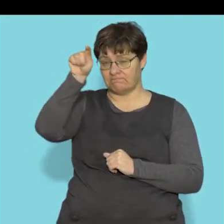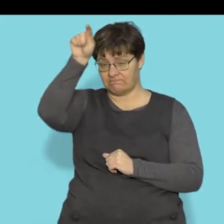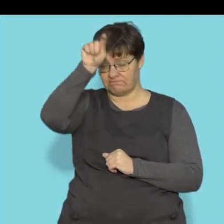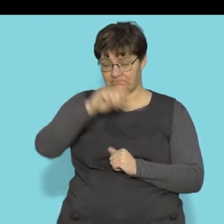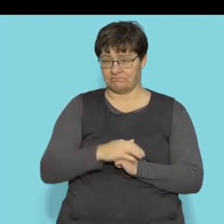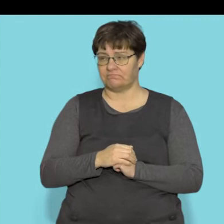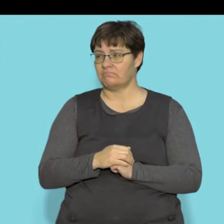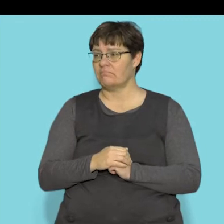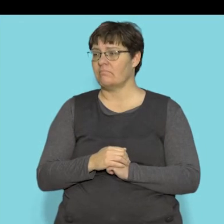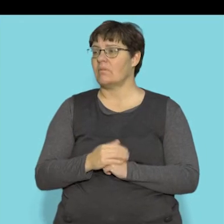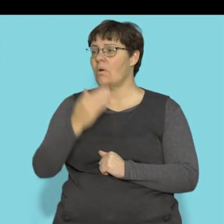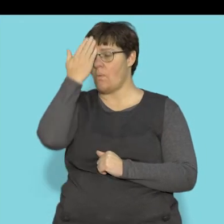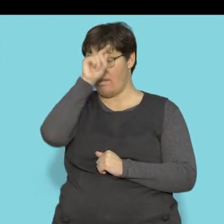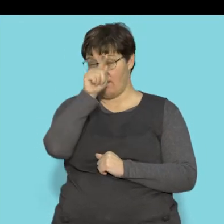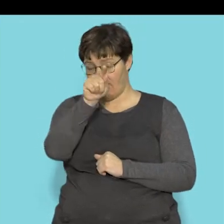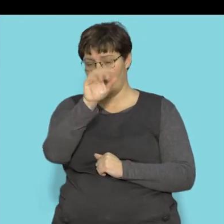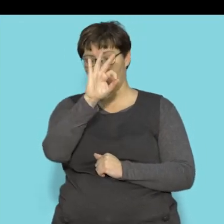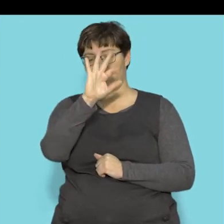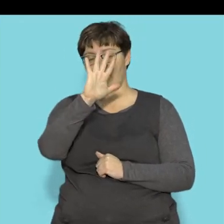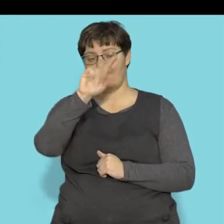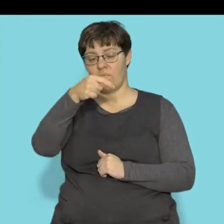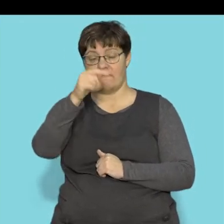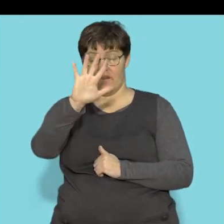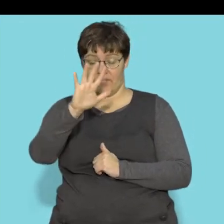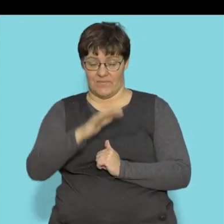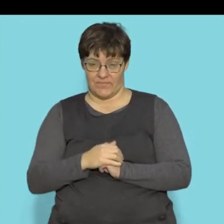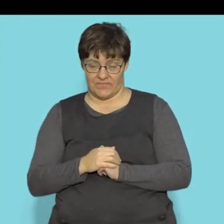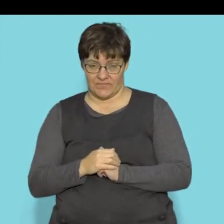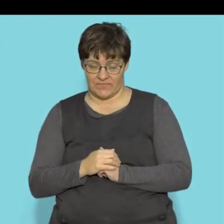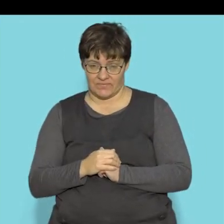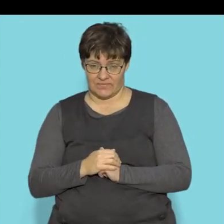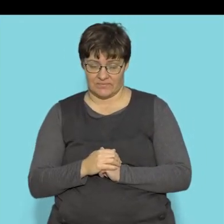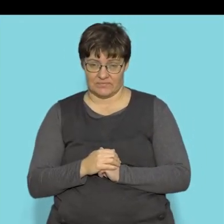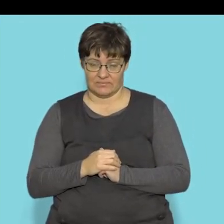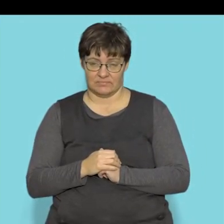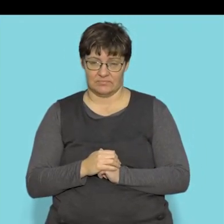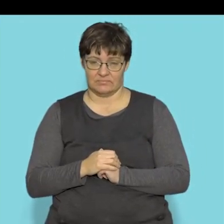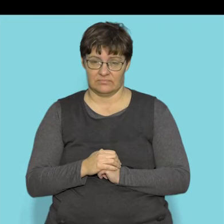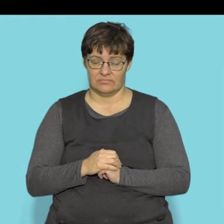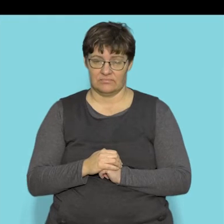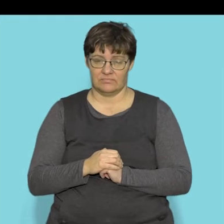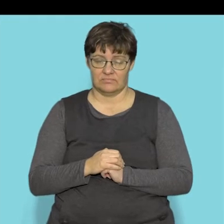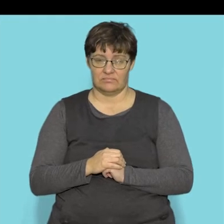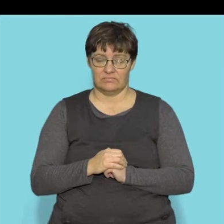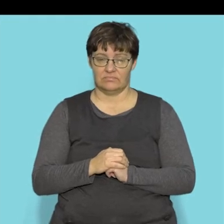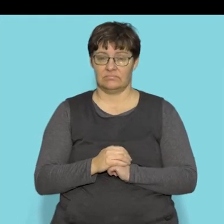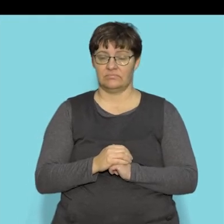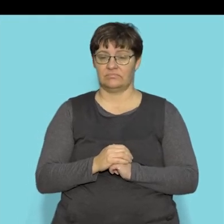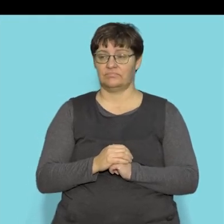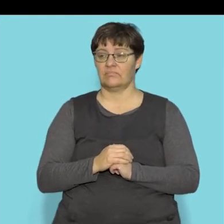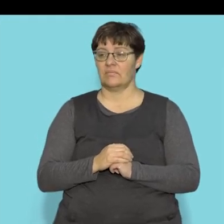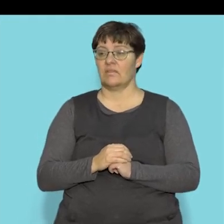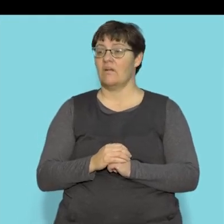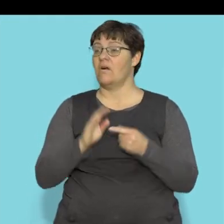labeled over here. We know that this angle is 35,5 degrees. The first thing that